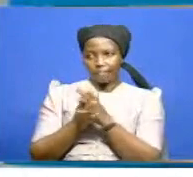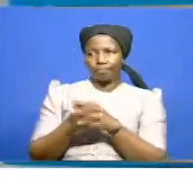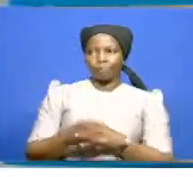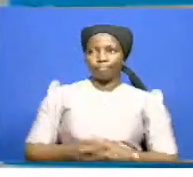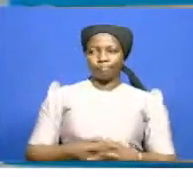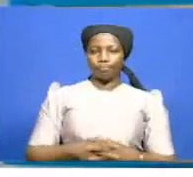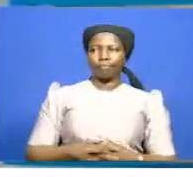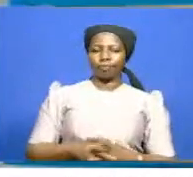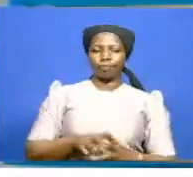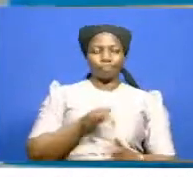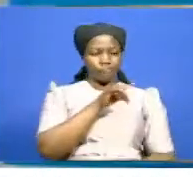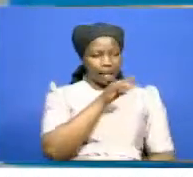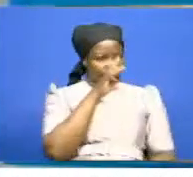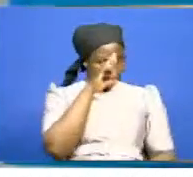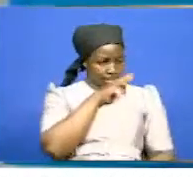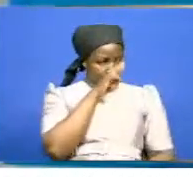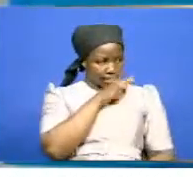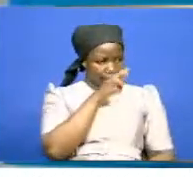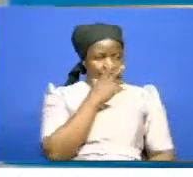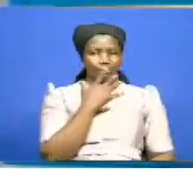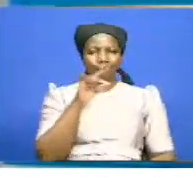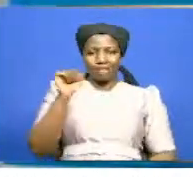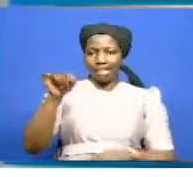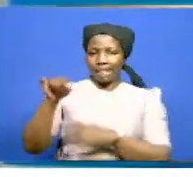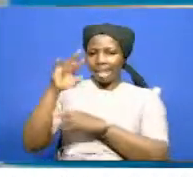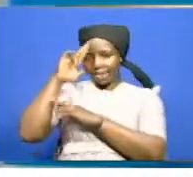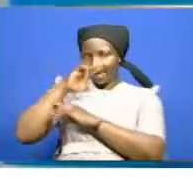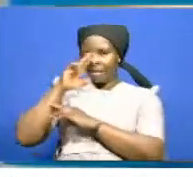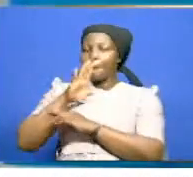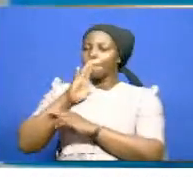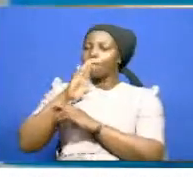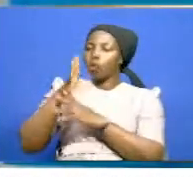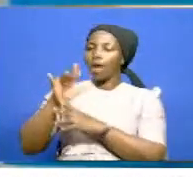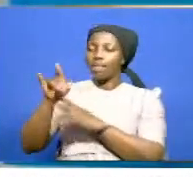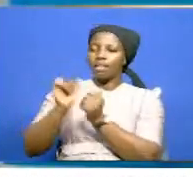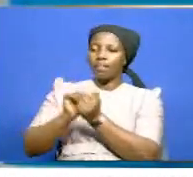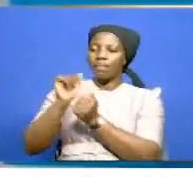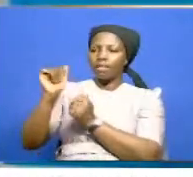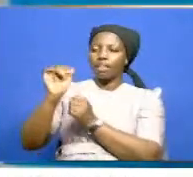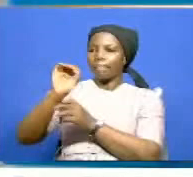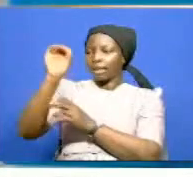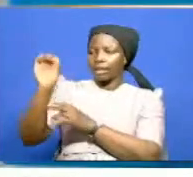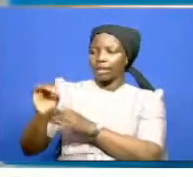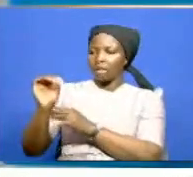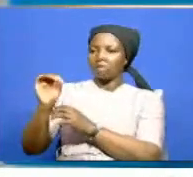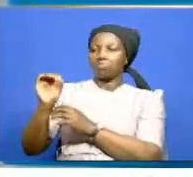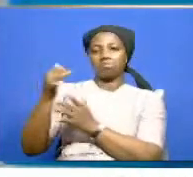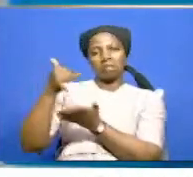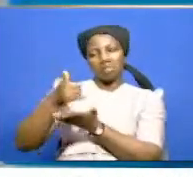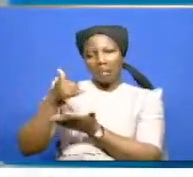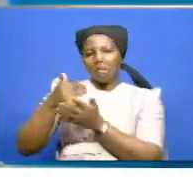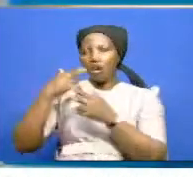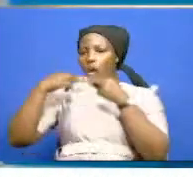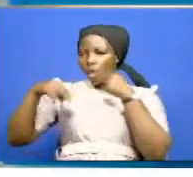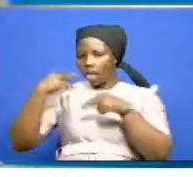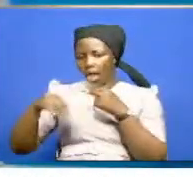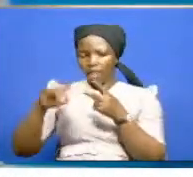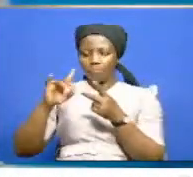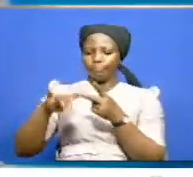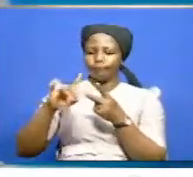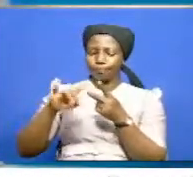are the risky borrowers. Mm. But that 15% constitutes, let's say, restaurants,